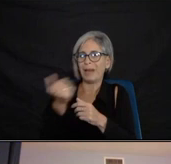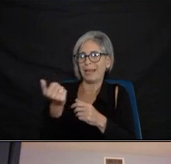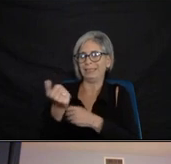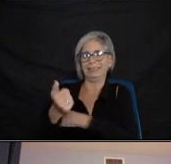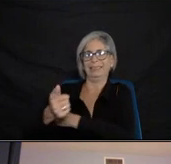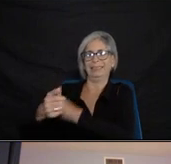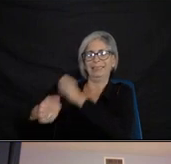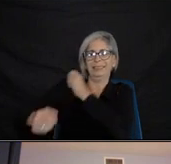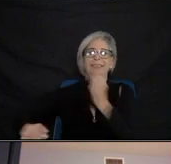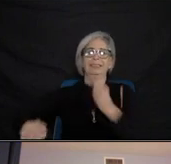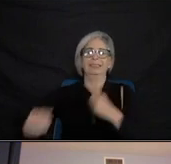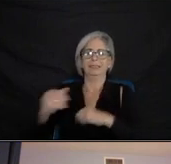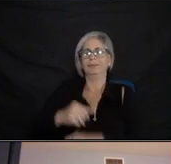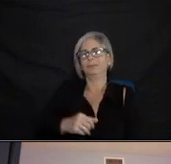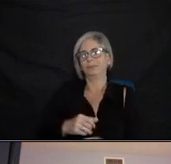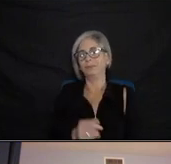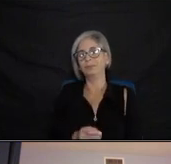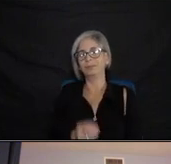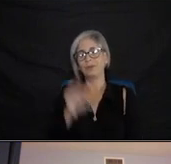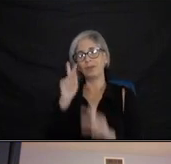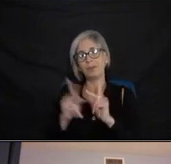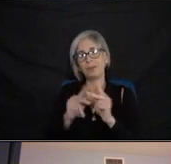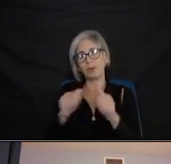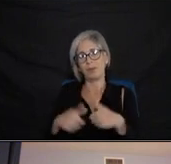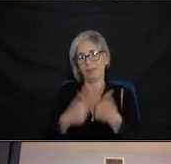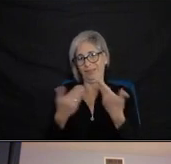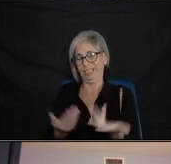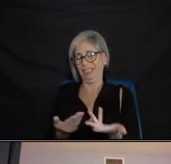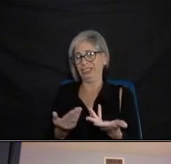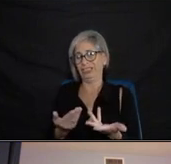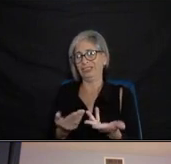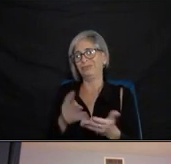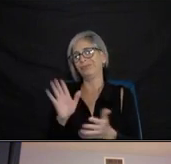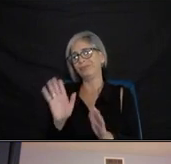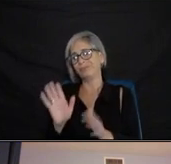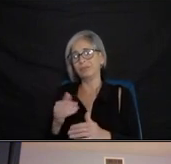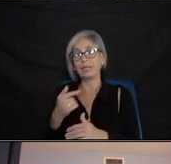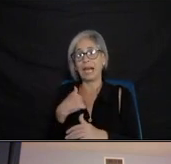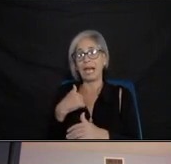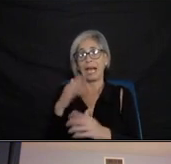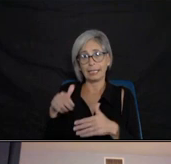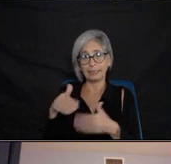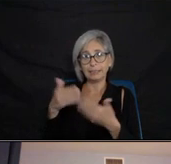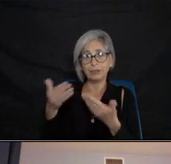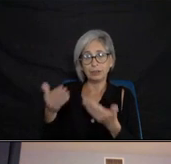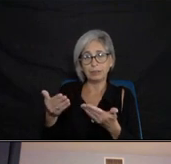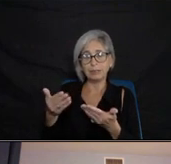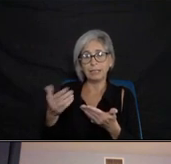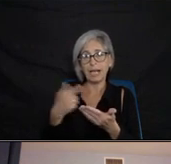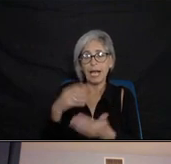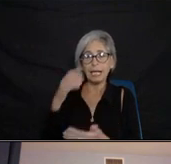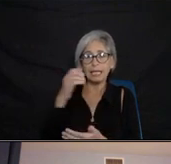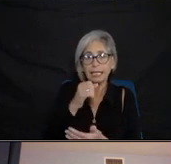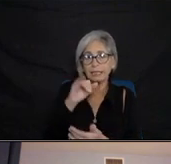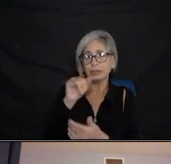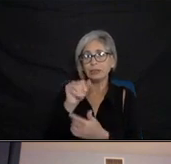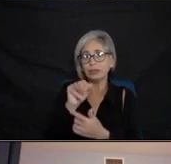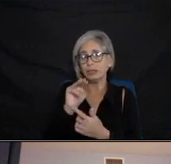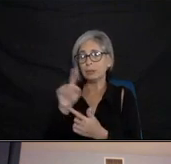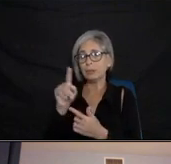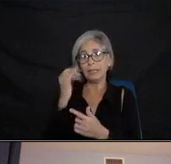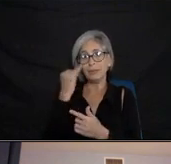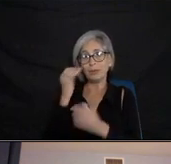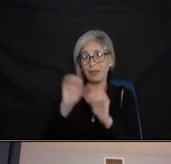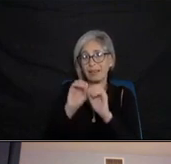for our residents. So, you know, what I would, I guess, Jim, if you could